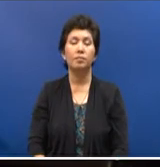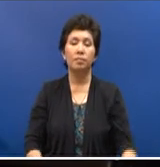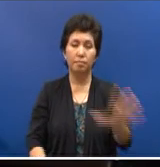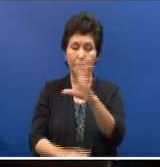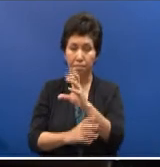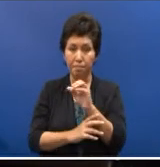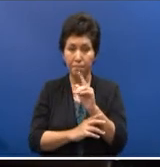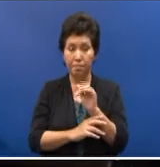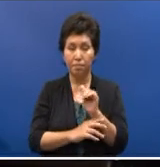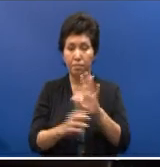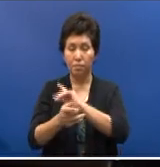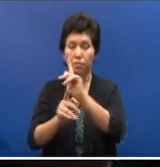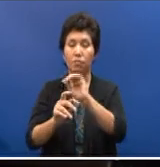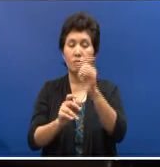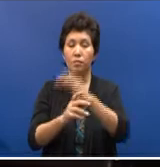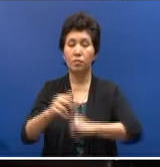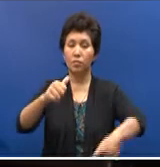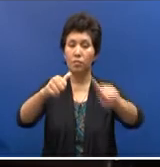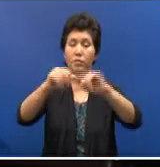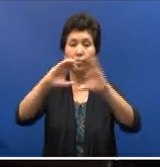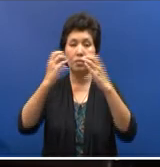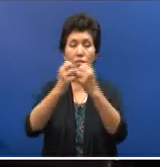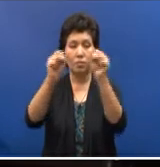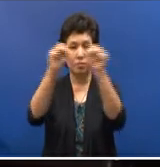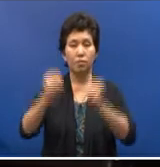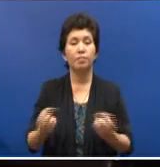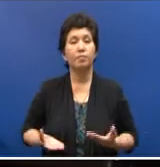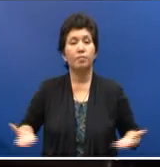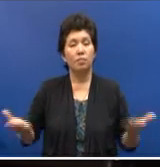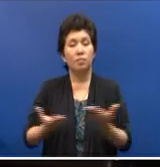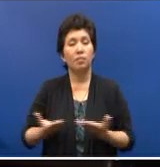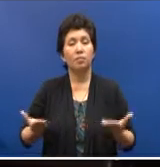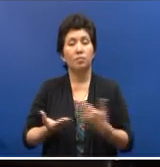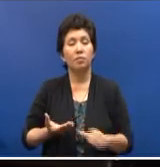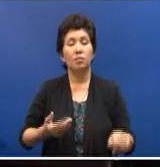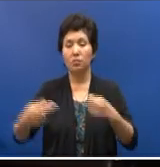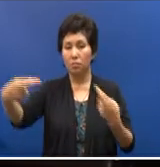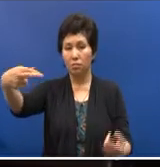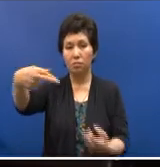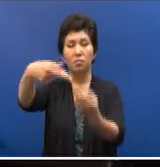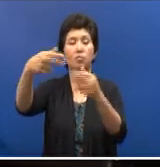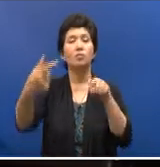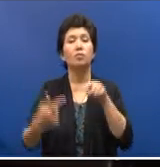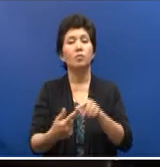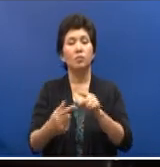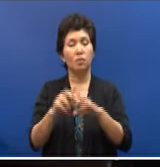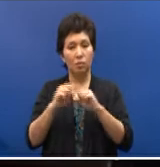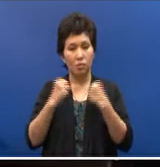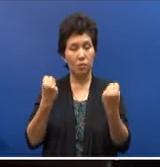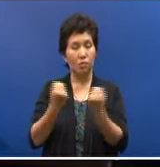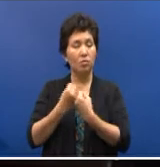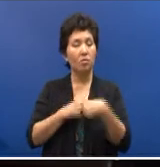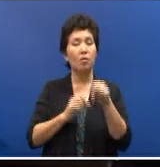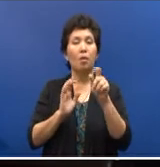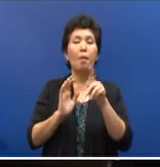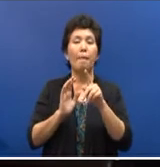Okay, so the first one on the class system here, okay, whereby it is related to social